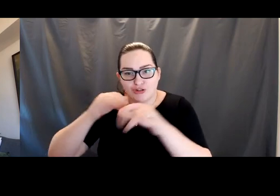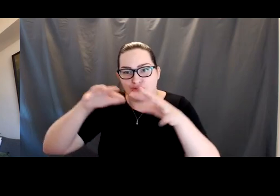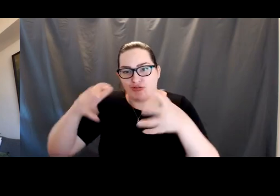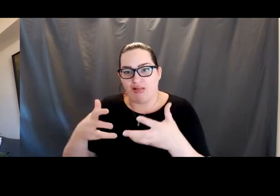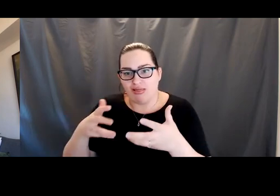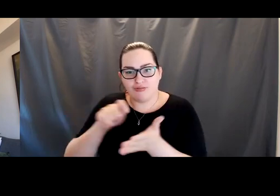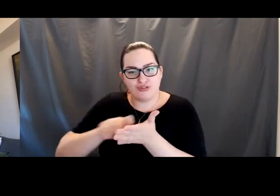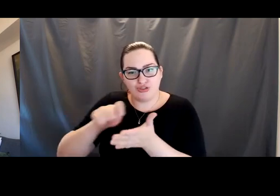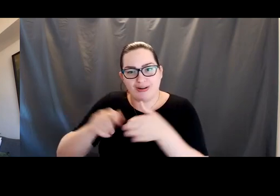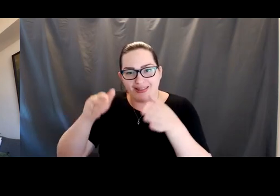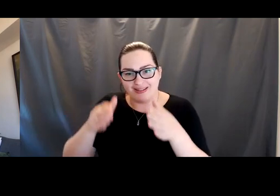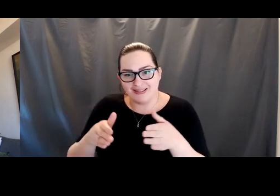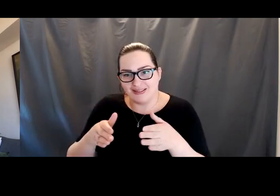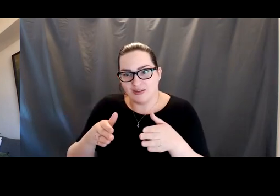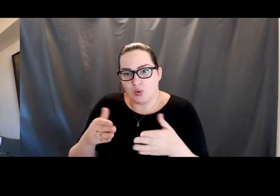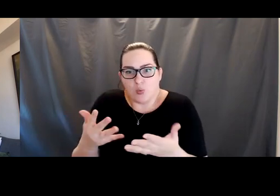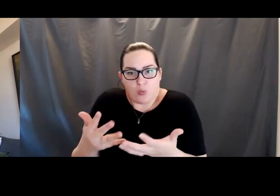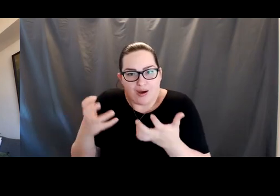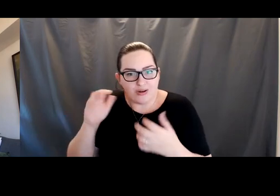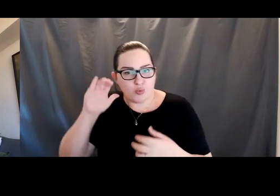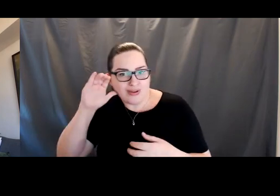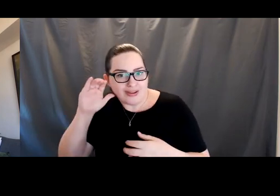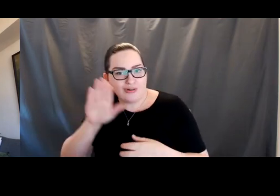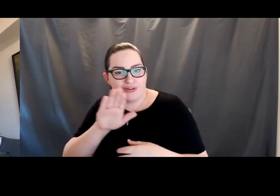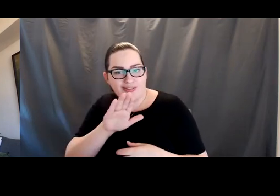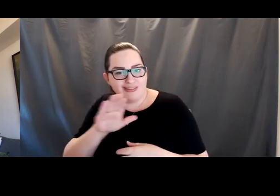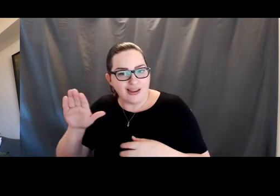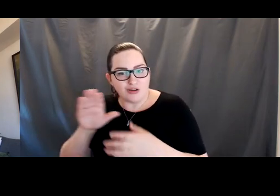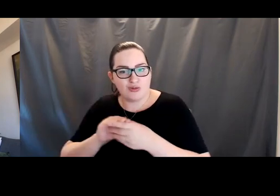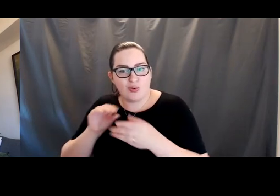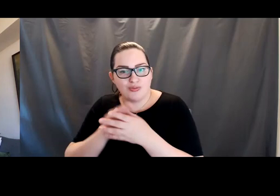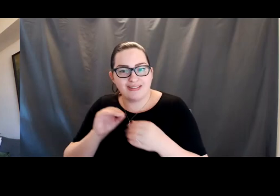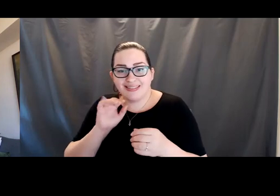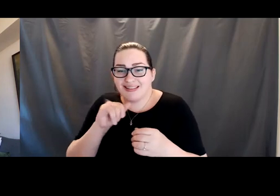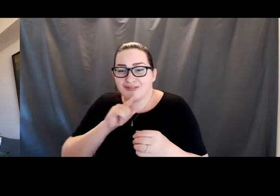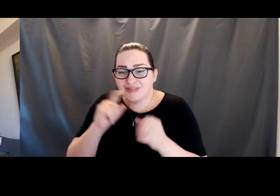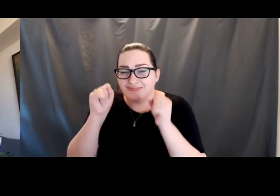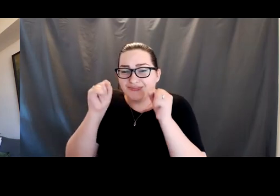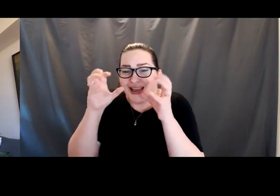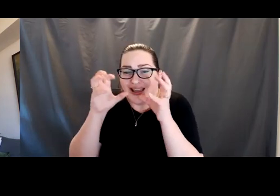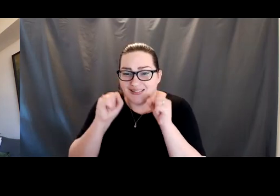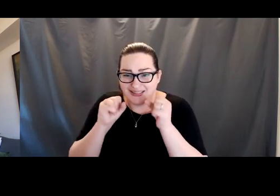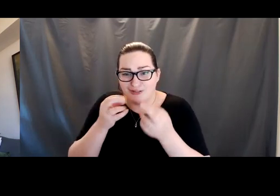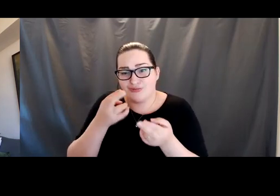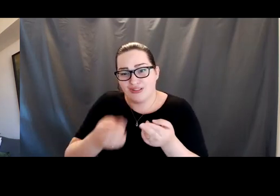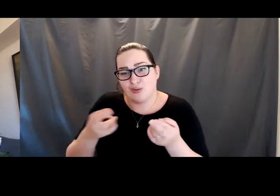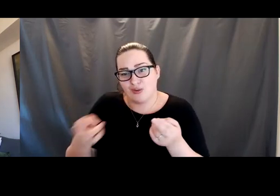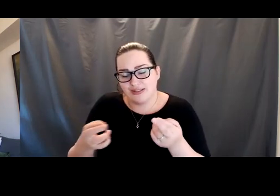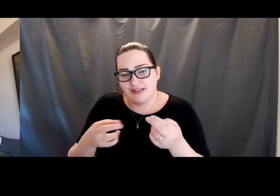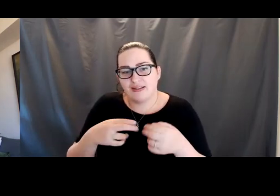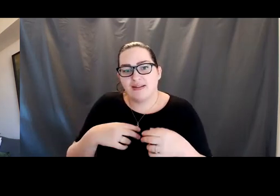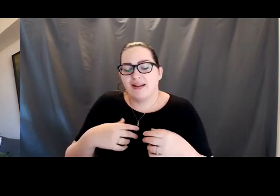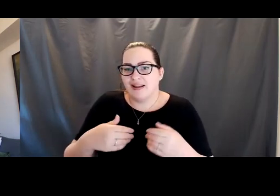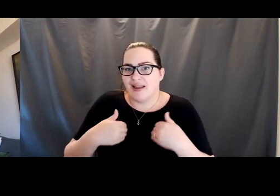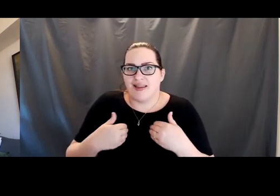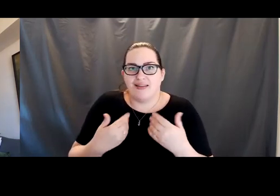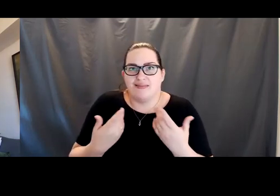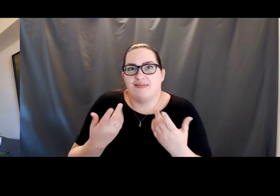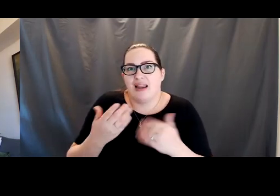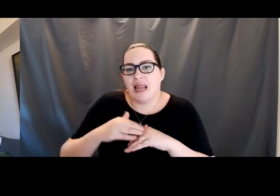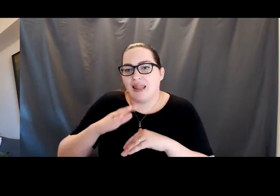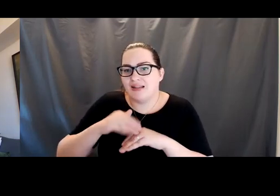hear their stories. So that was really incredible. I mean, it's an incredible resource. And there were a couple dozen women at least